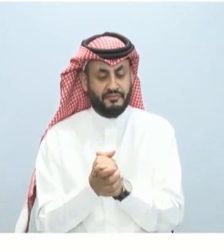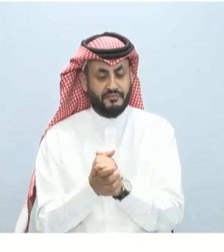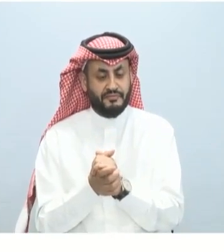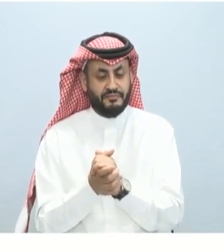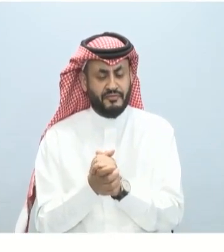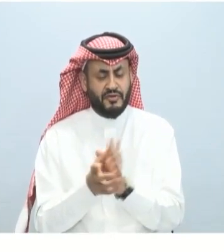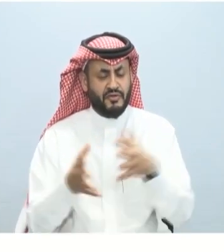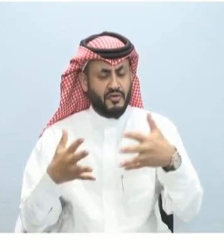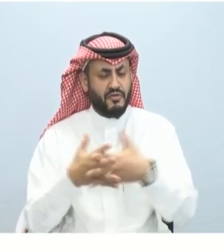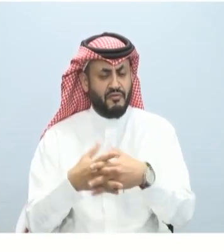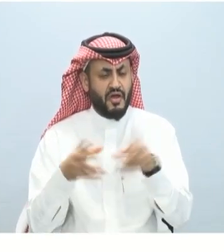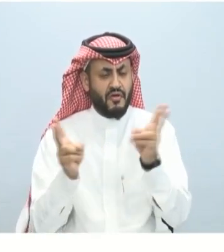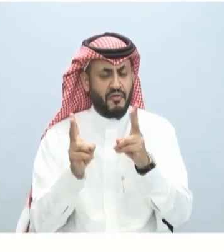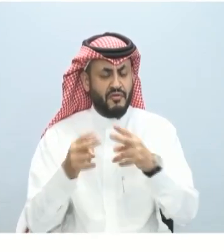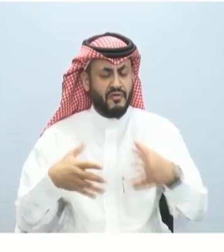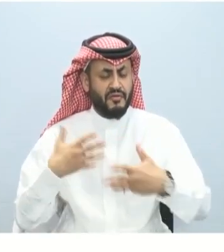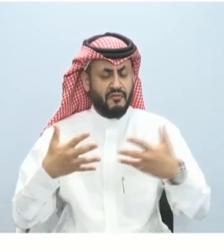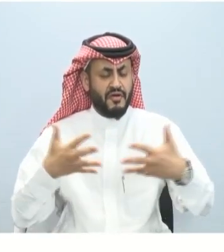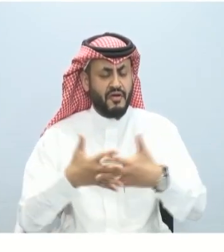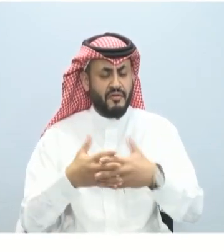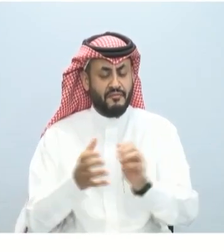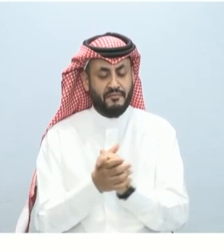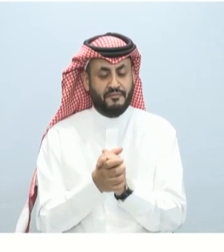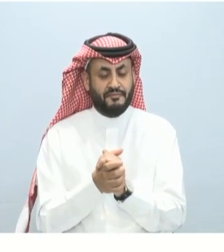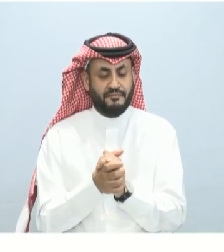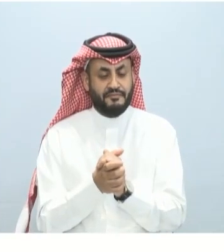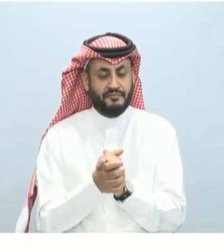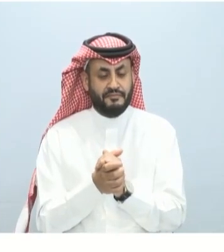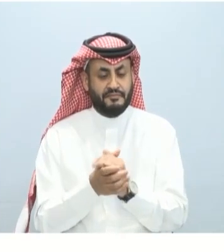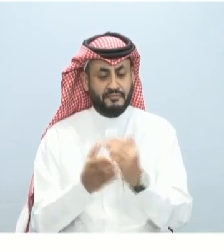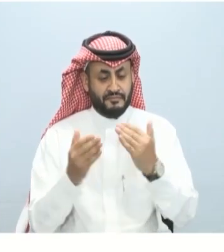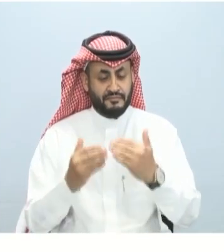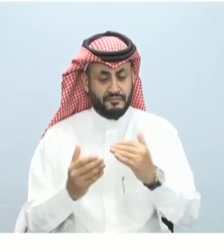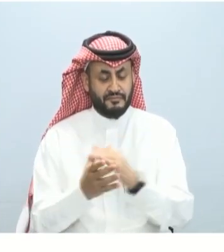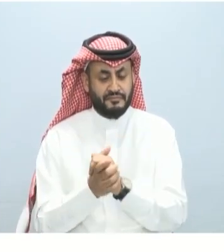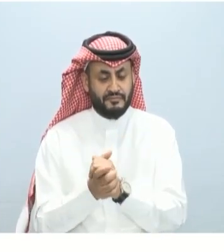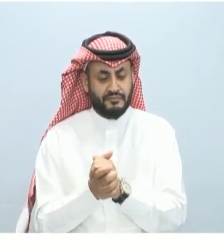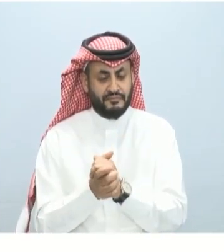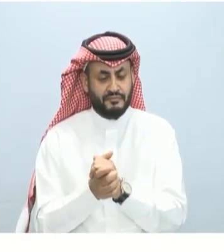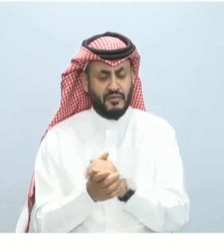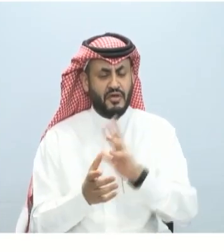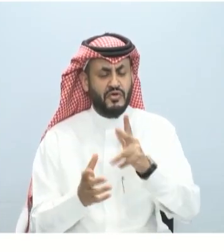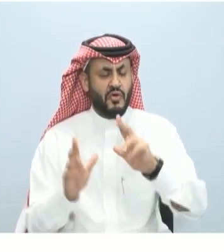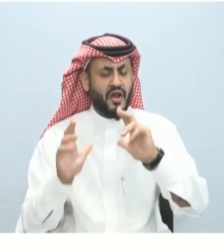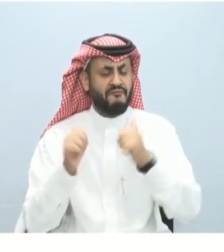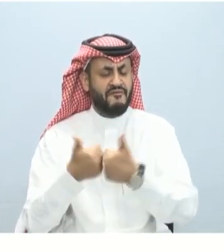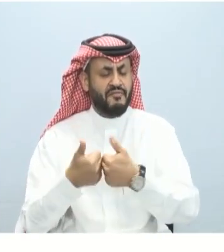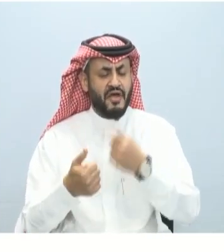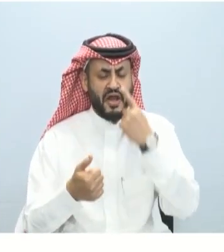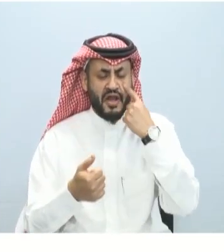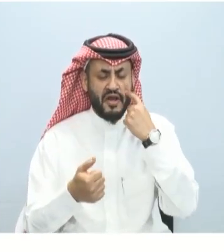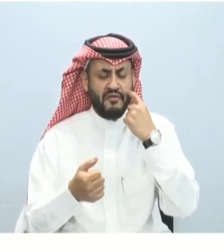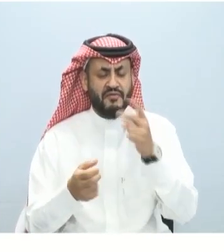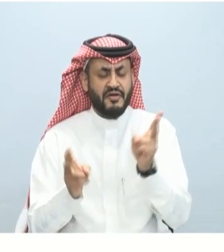a combination of drama and comedy together. It revolves around how a family lives and reacts